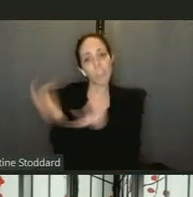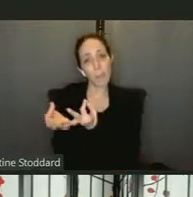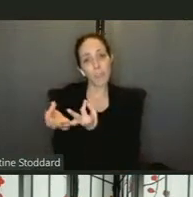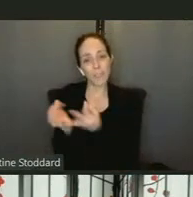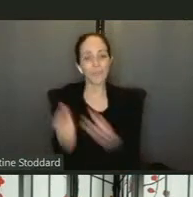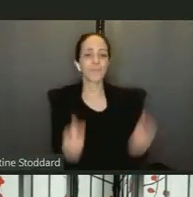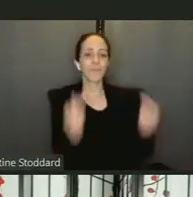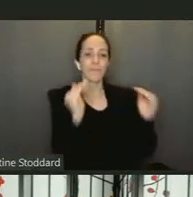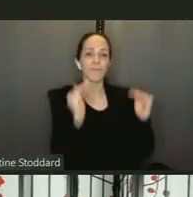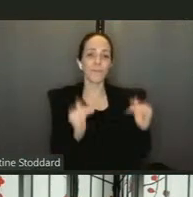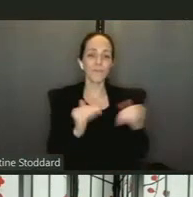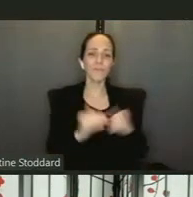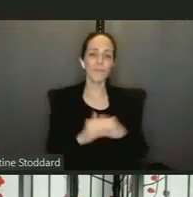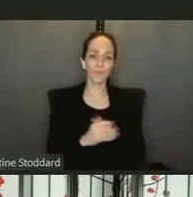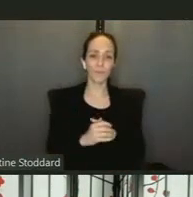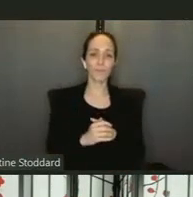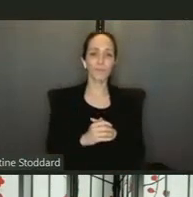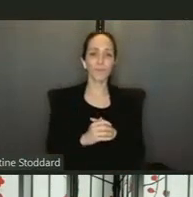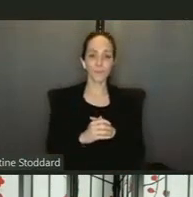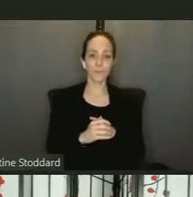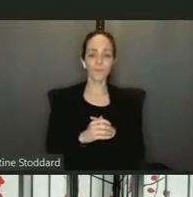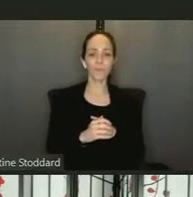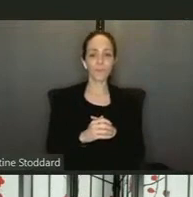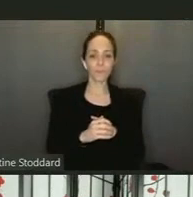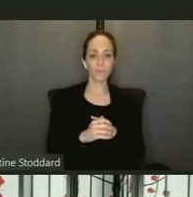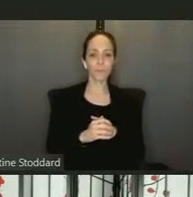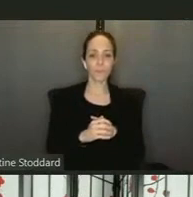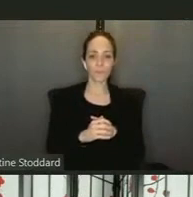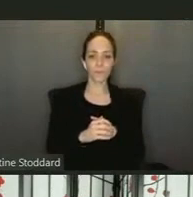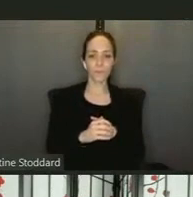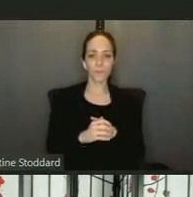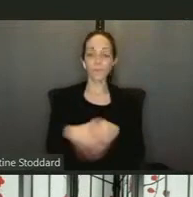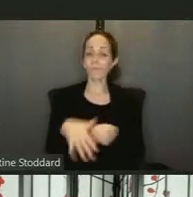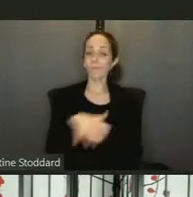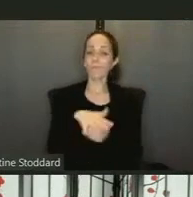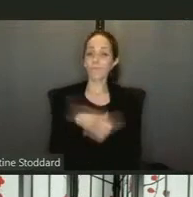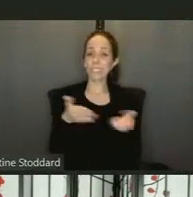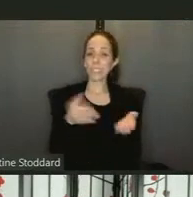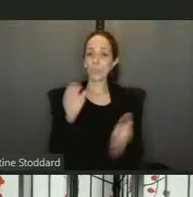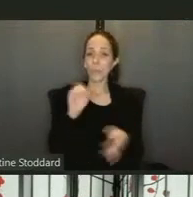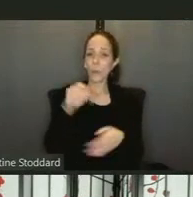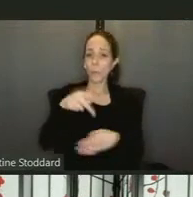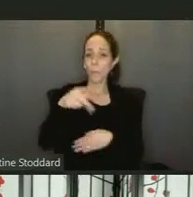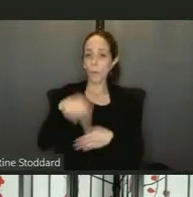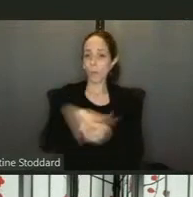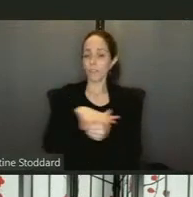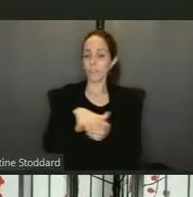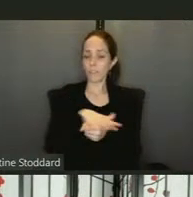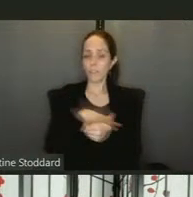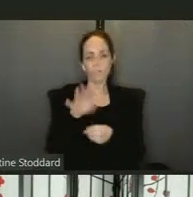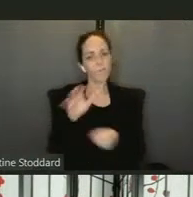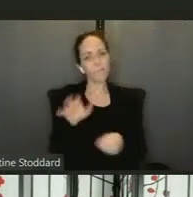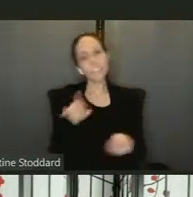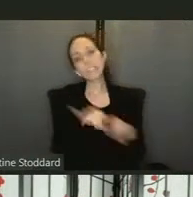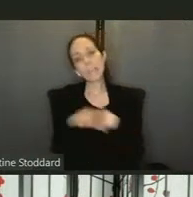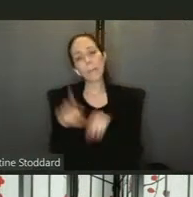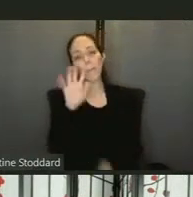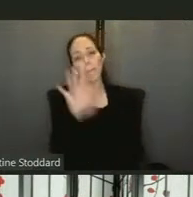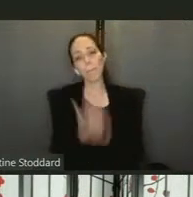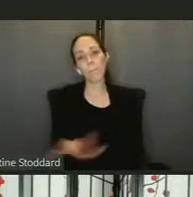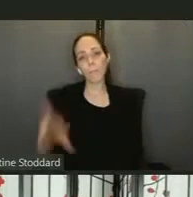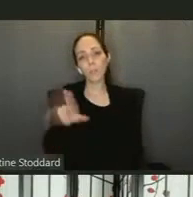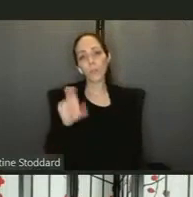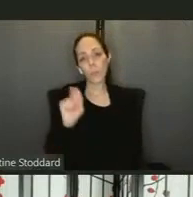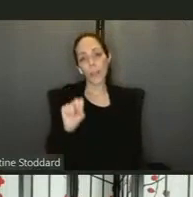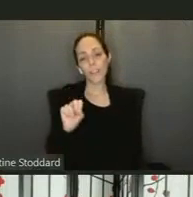slide, please. So here in Multnomah County, as well as throughout the United States, we have what in